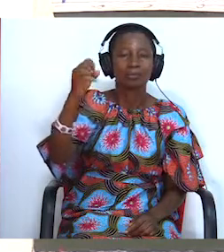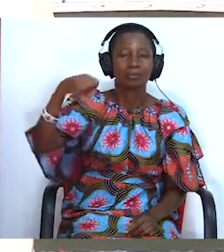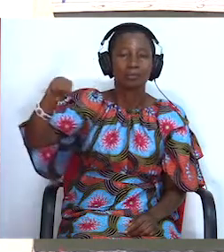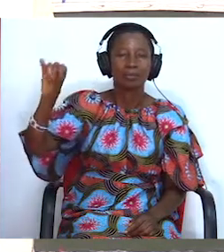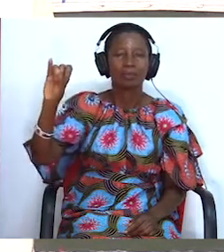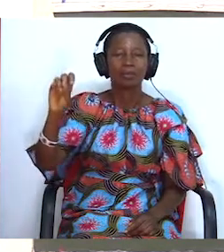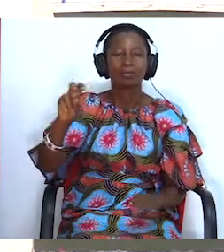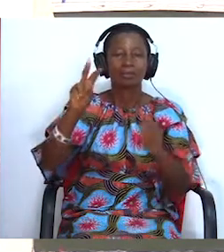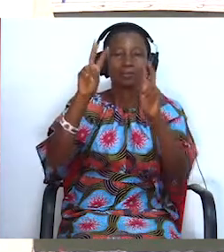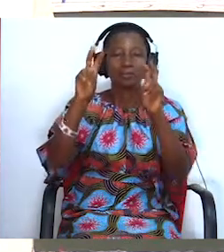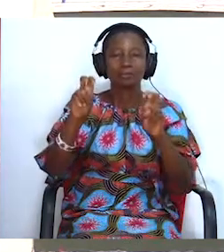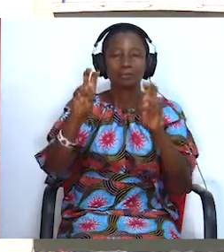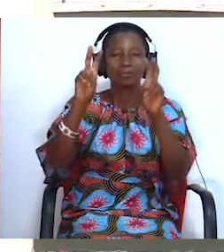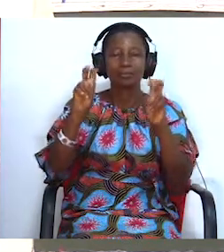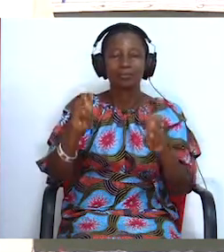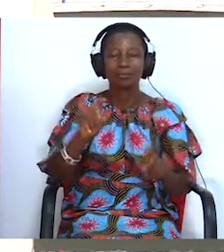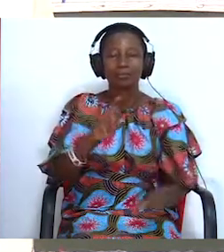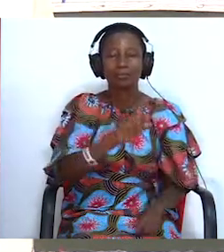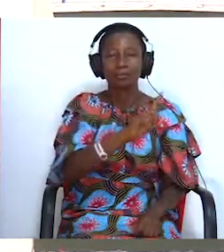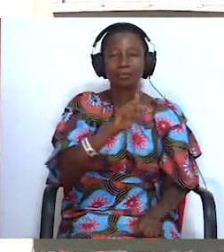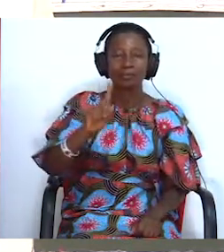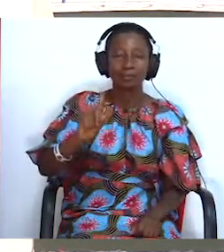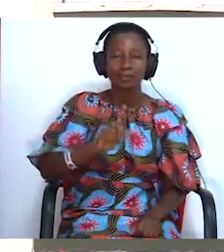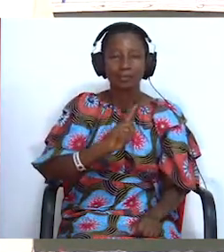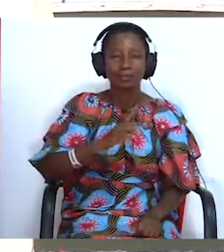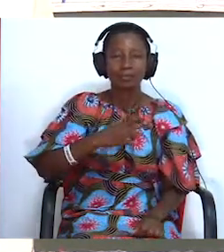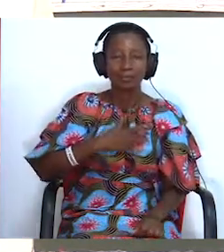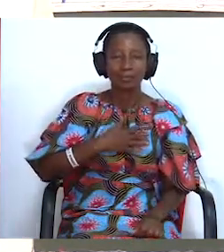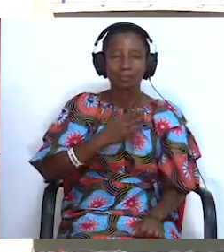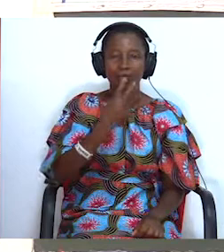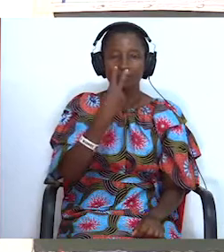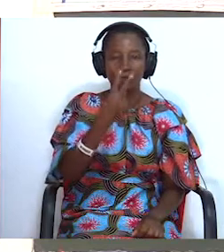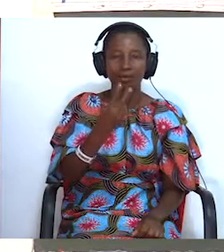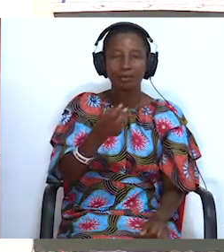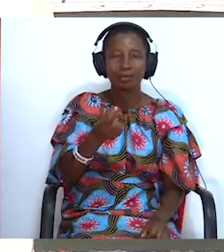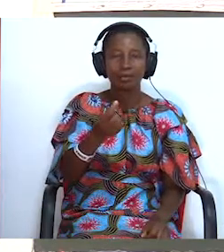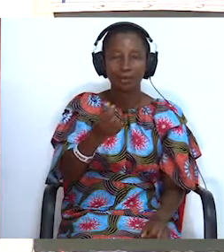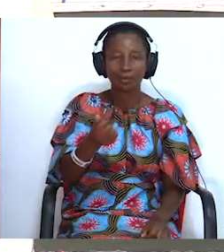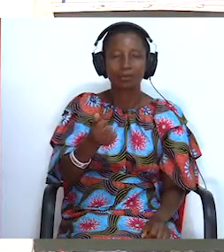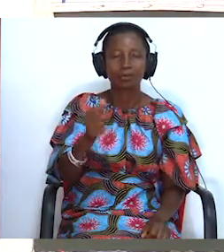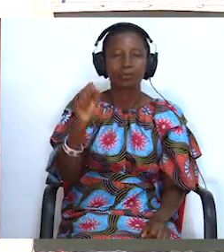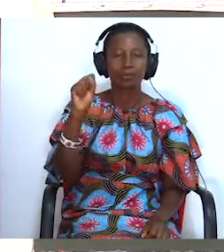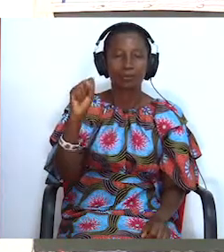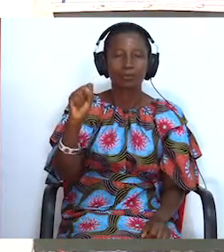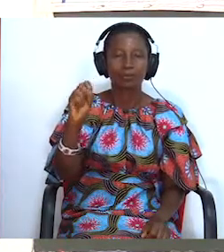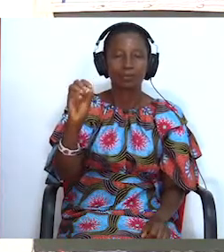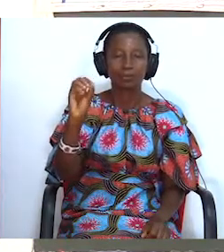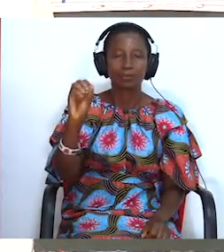today. But before we look at that new sound, we are just going to have a quick